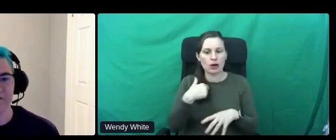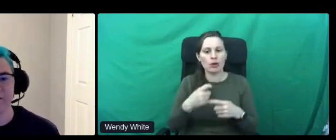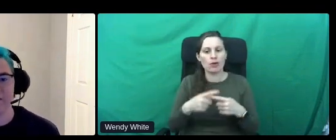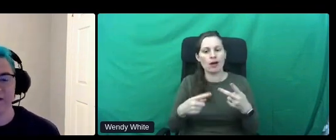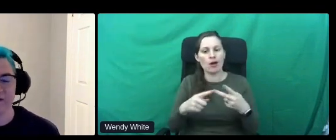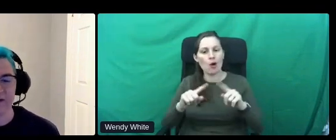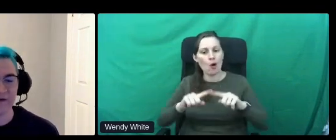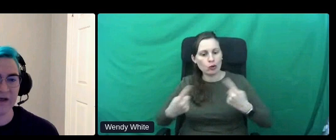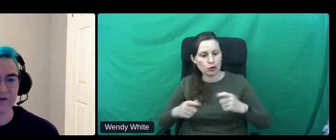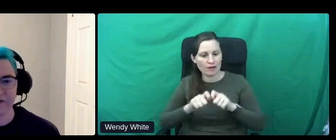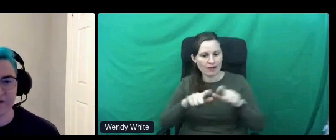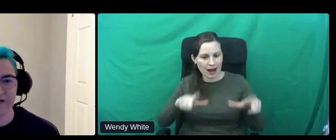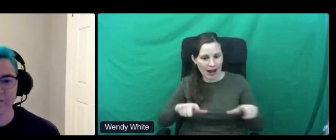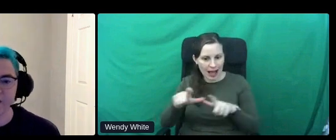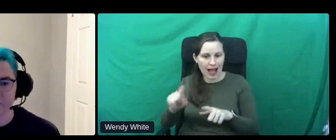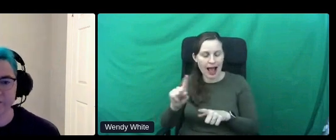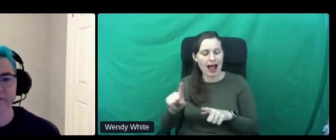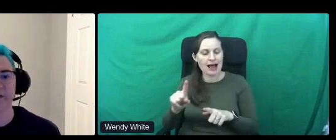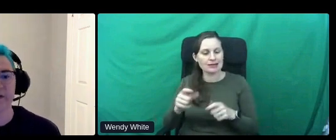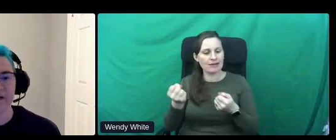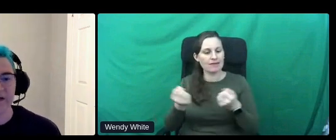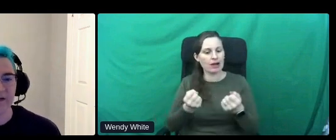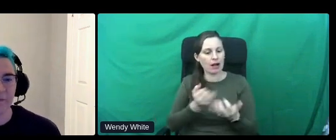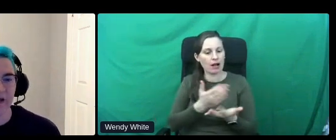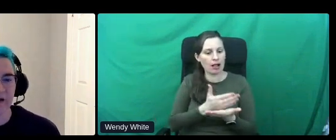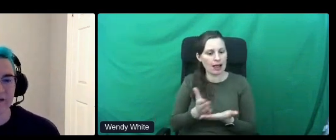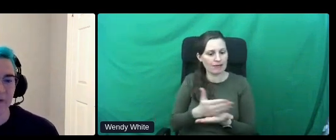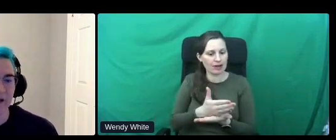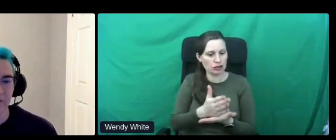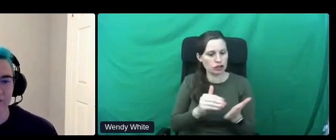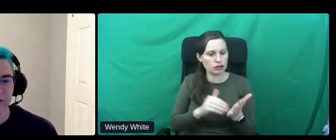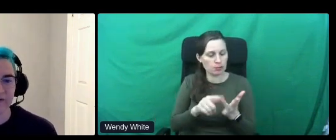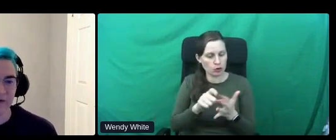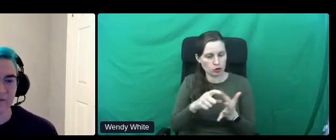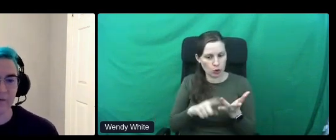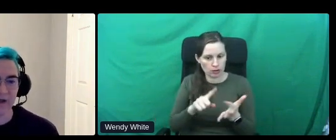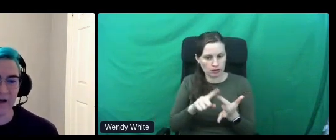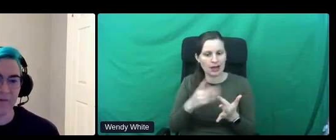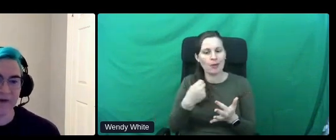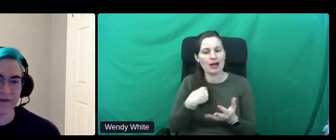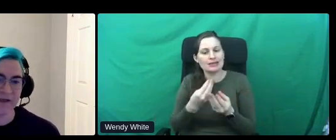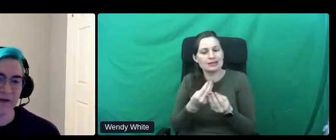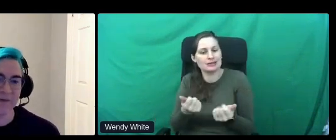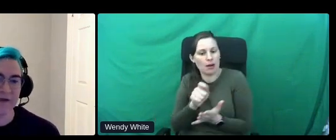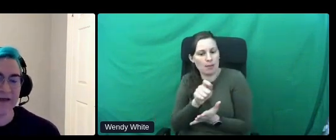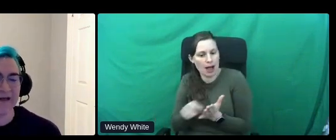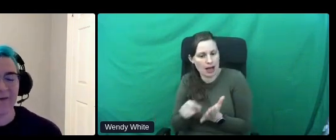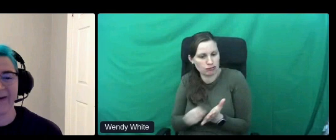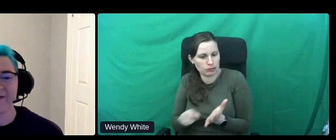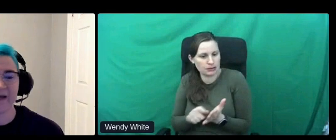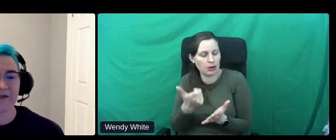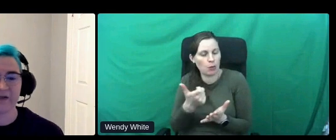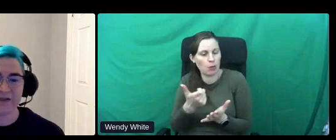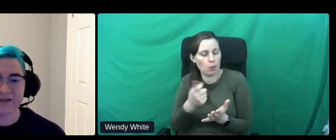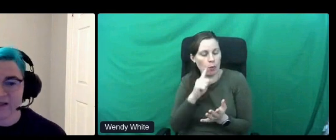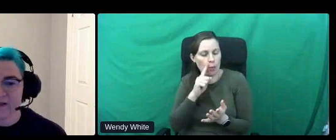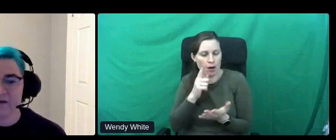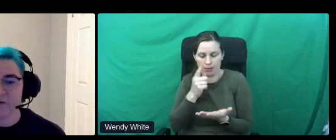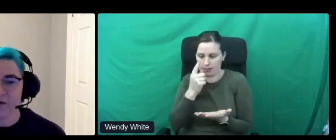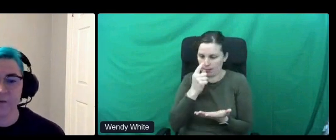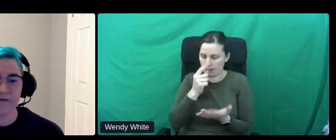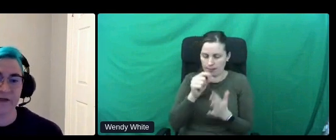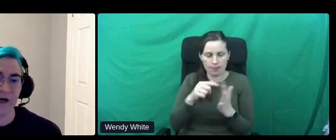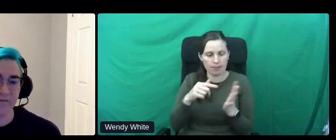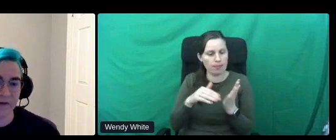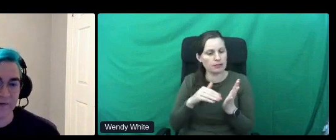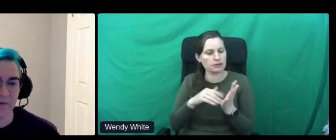QTs, and vehicle navigation as modules. And then we had some hand scripting when it came to puzzle setups, when navigation gets stuck,